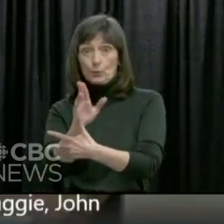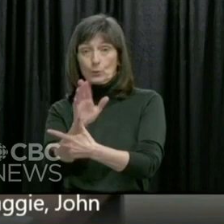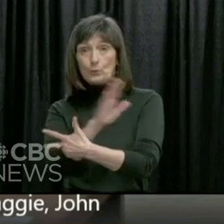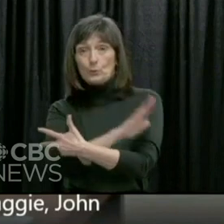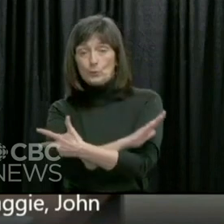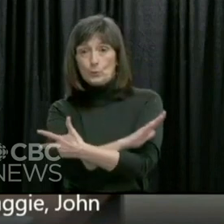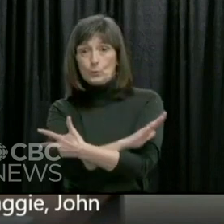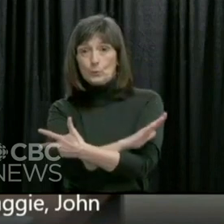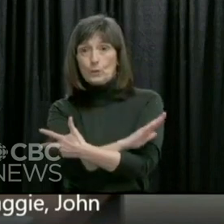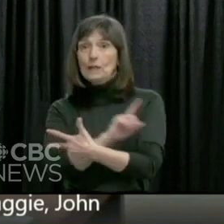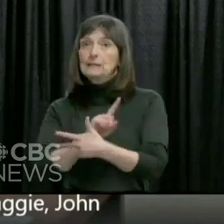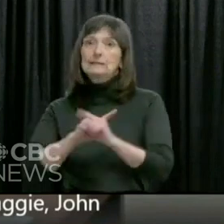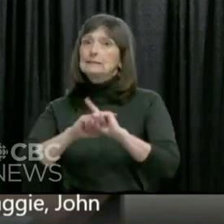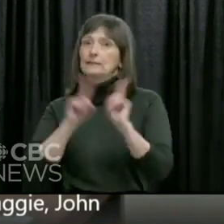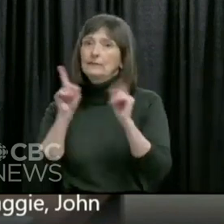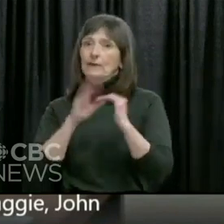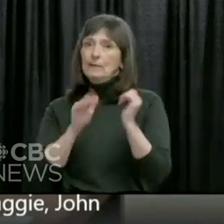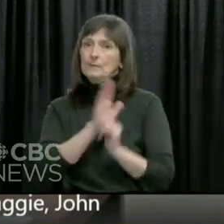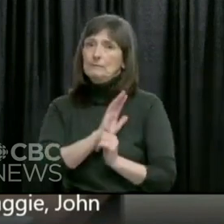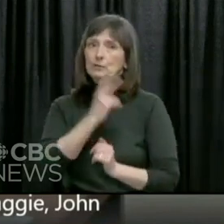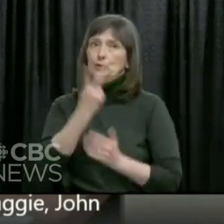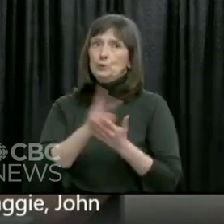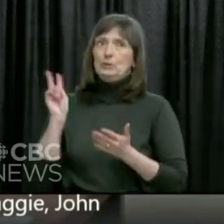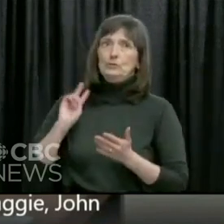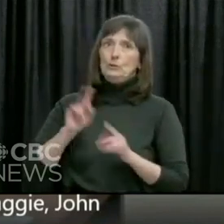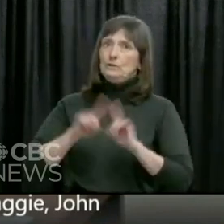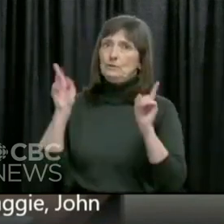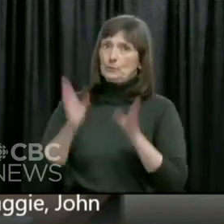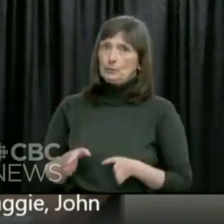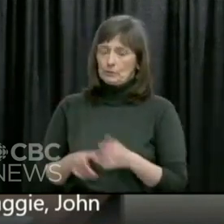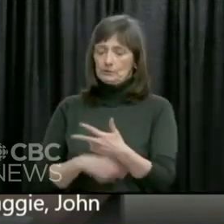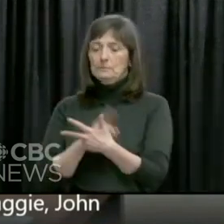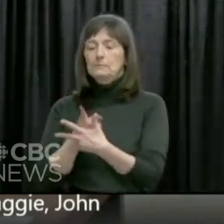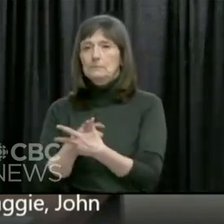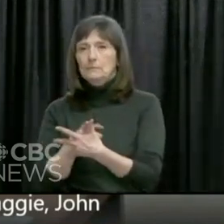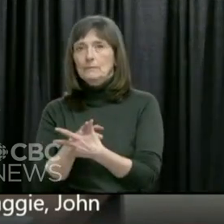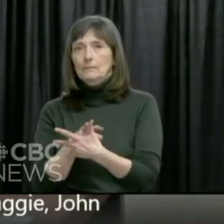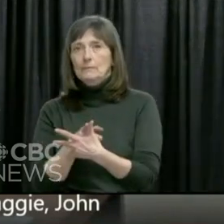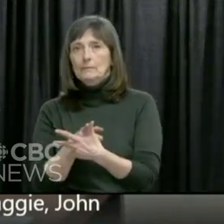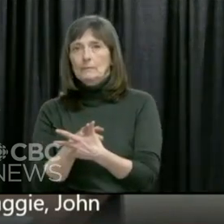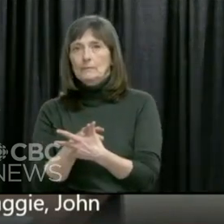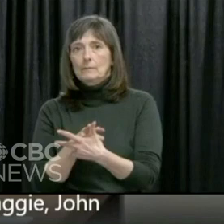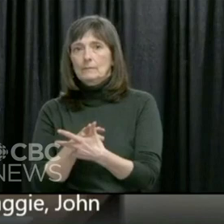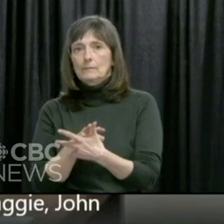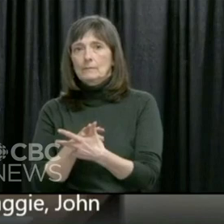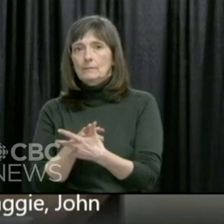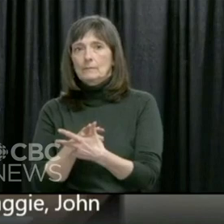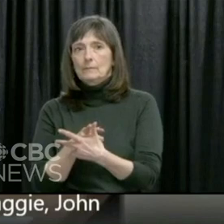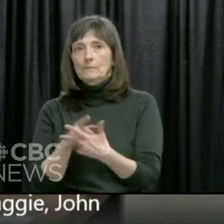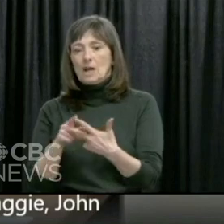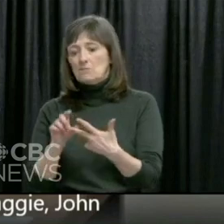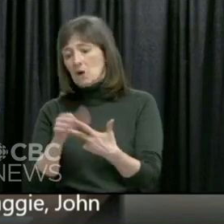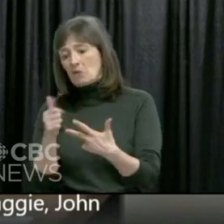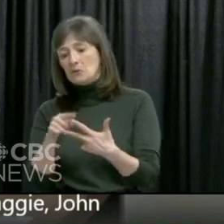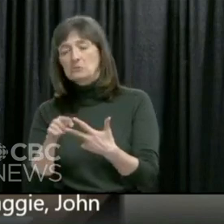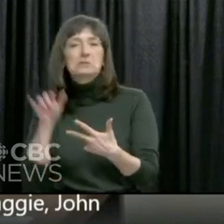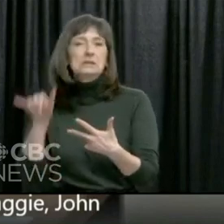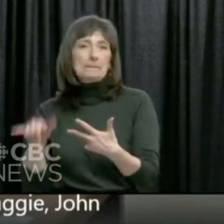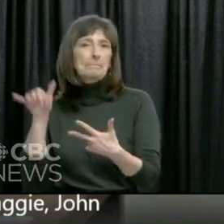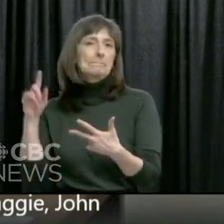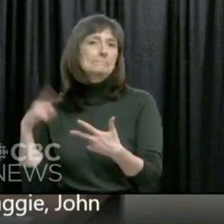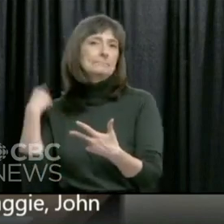different than was the case a couple of weeks ago, and we have had no other change that I'm aware